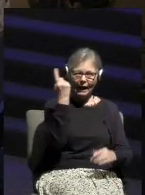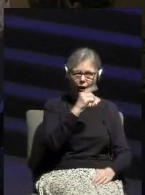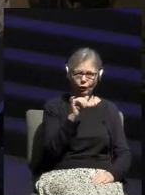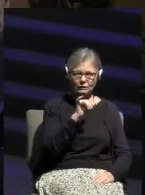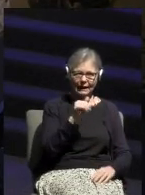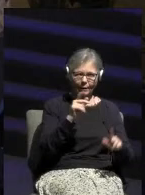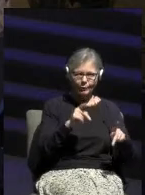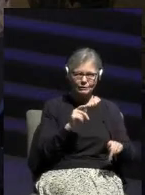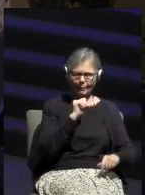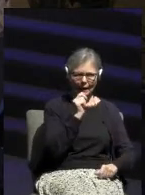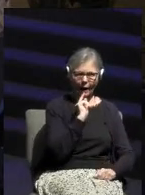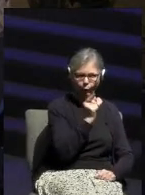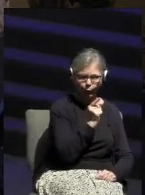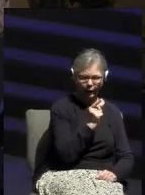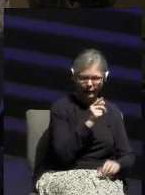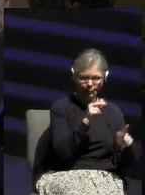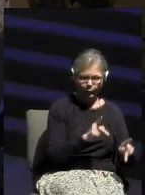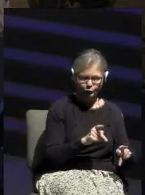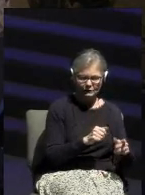Personification, an example would be